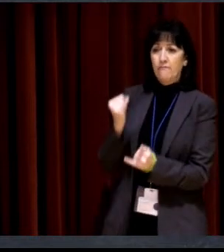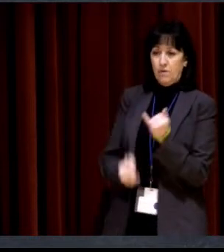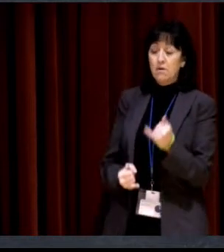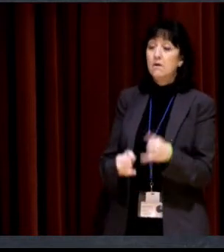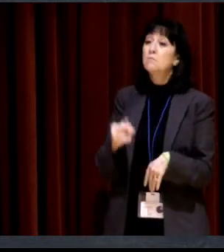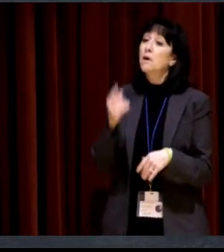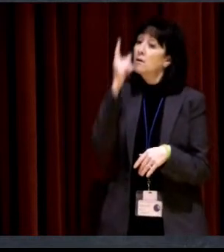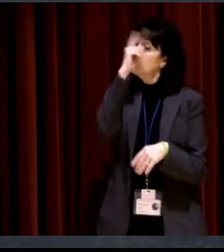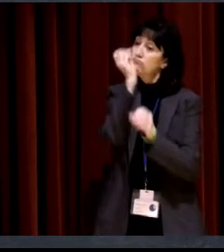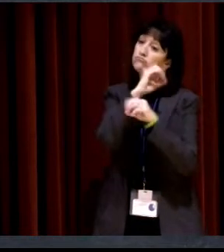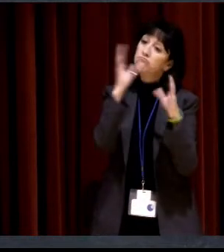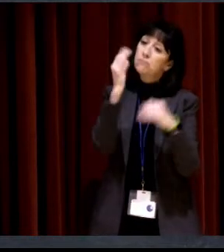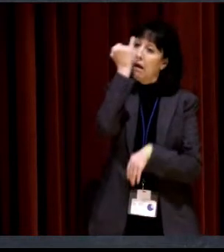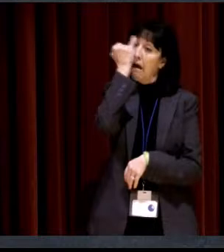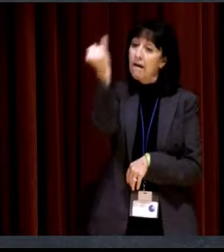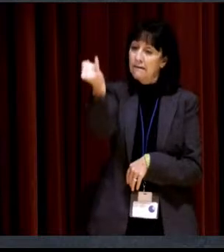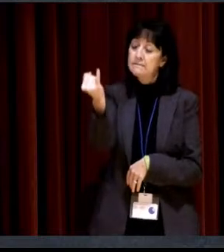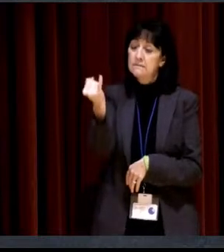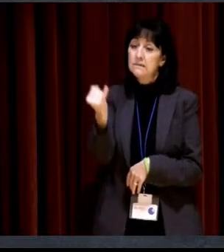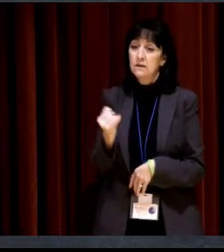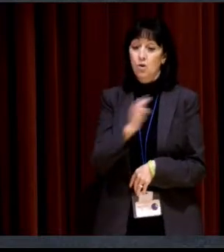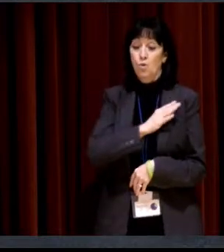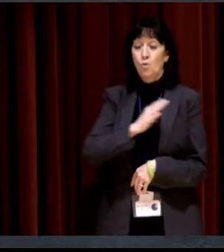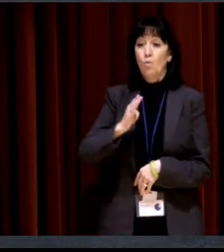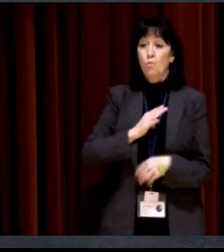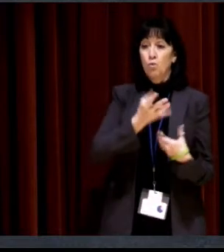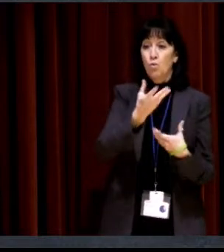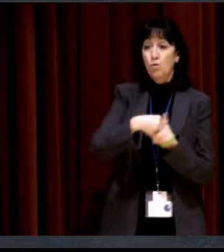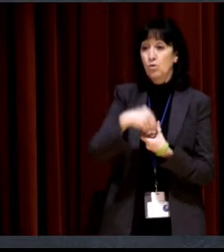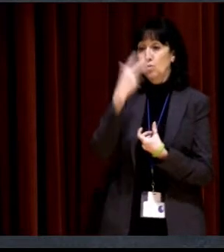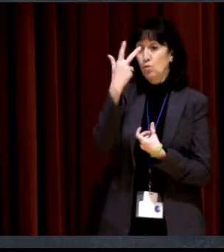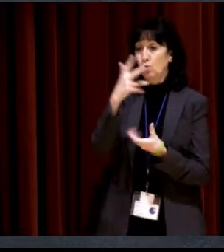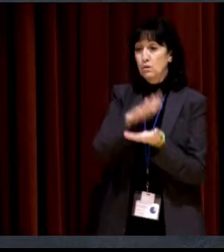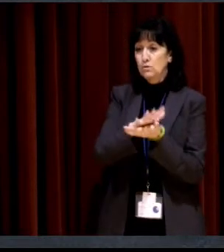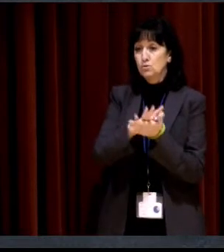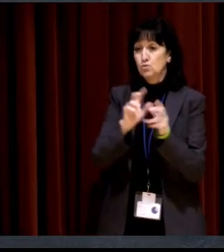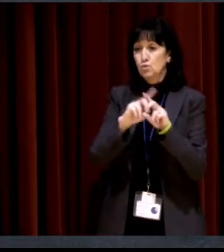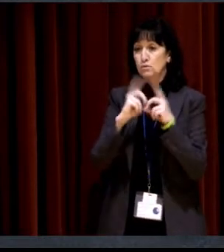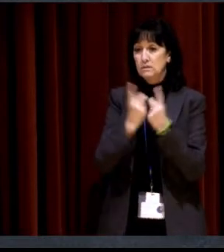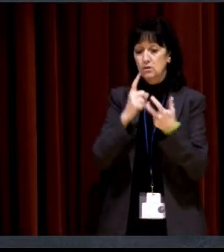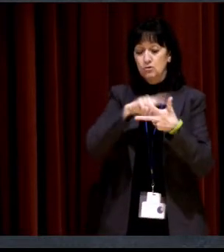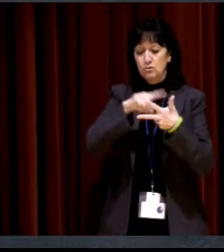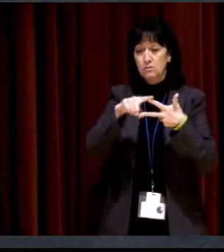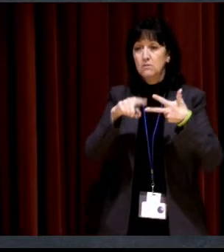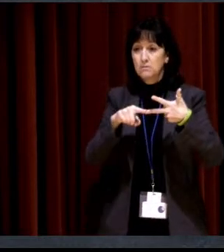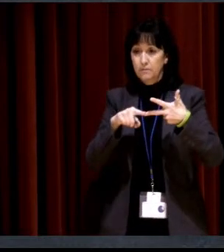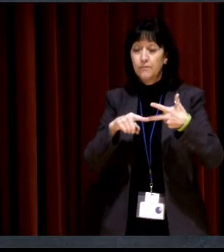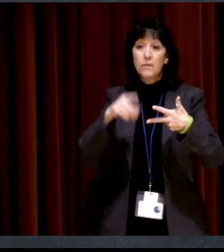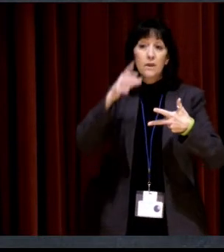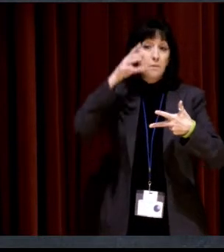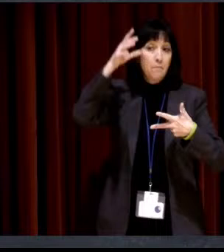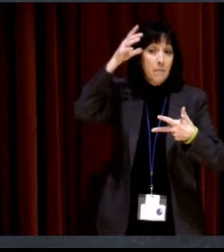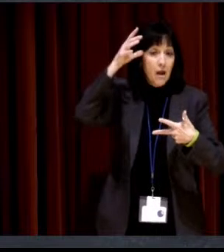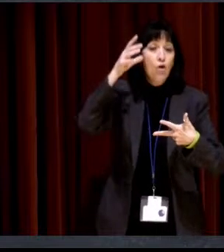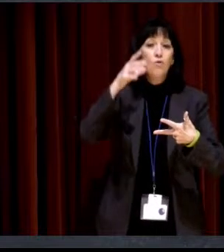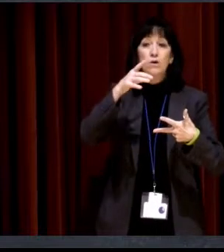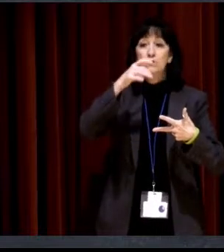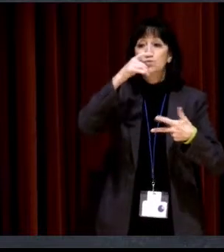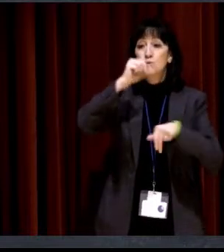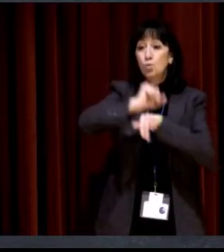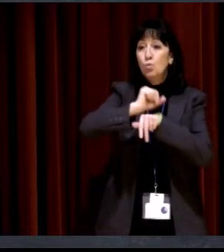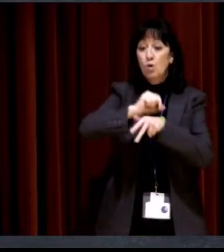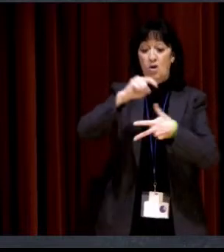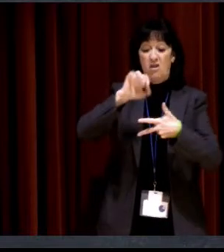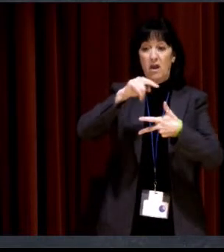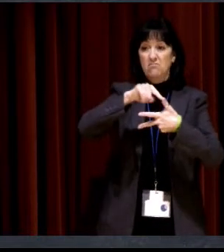districts, and there would be parent and teacher representatives from the various areas. The city